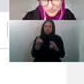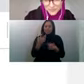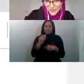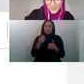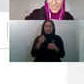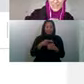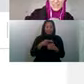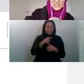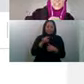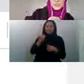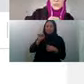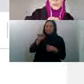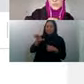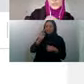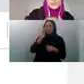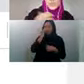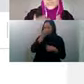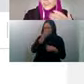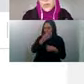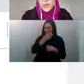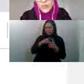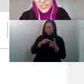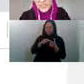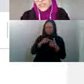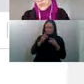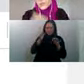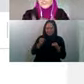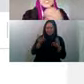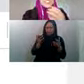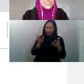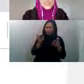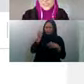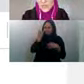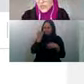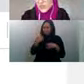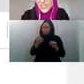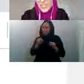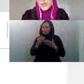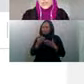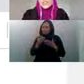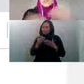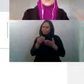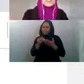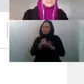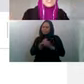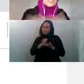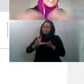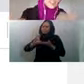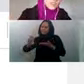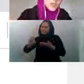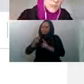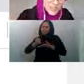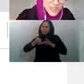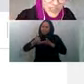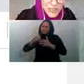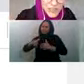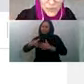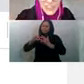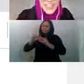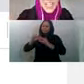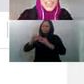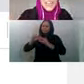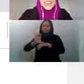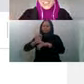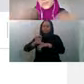and then decided, you know what, what if we could raise a small amount, even if it was just $10,000. But symbolically, it sent a strong message to